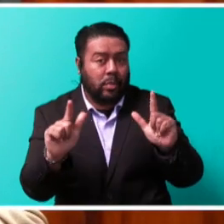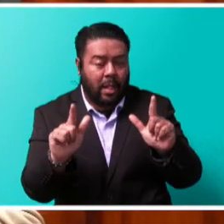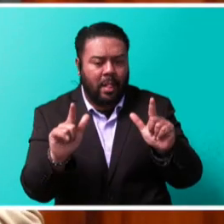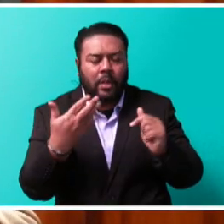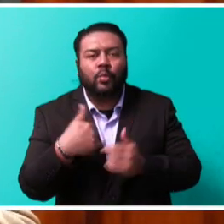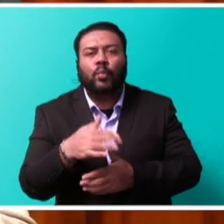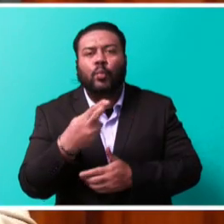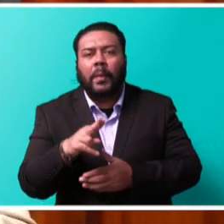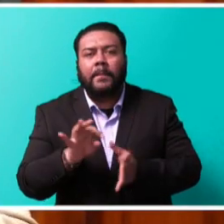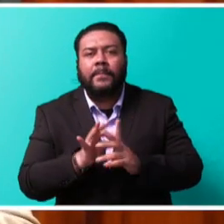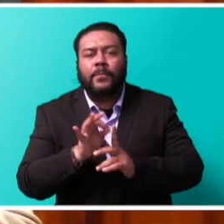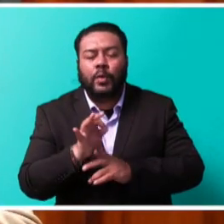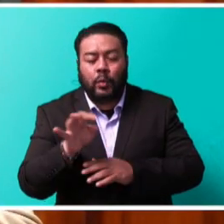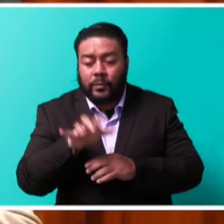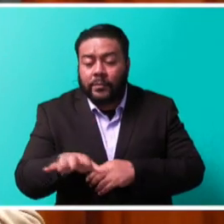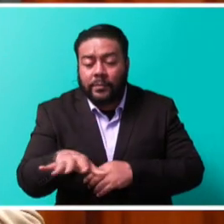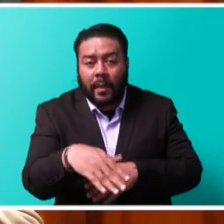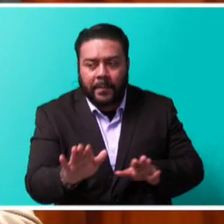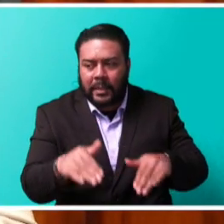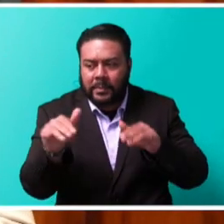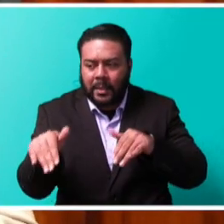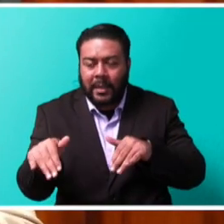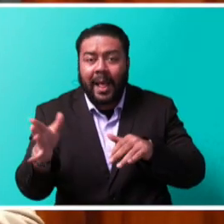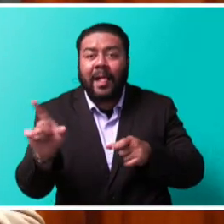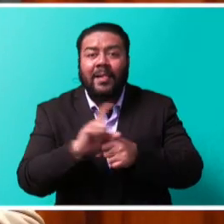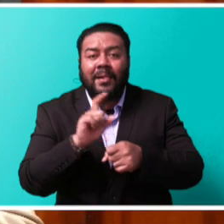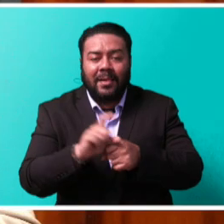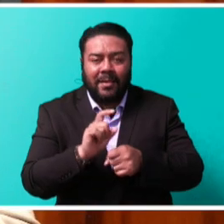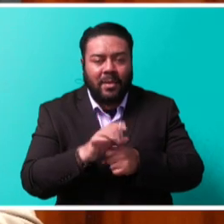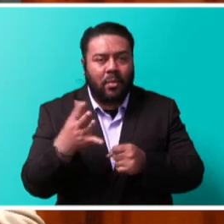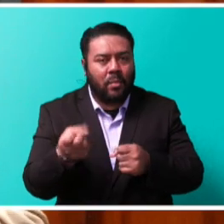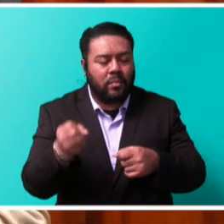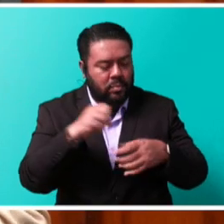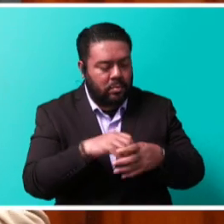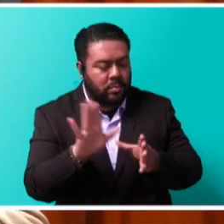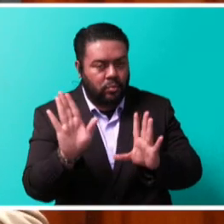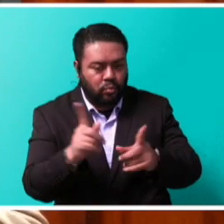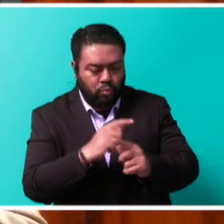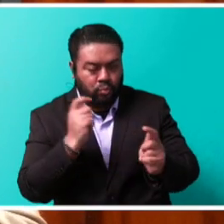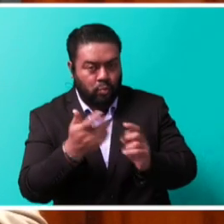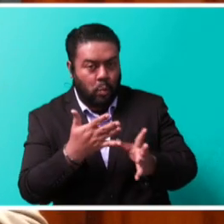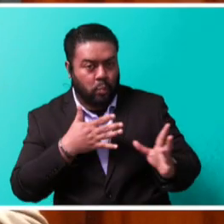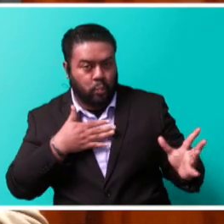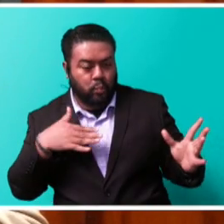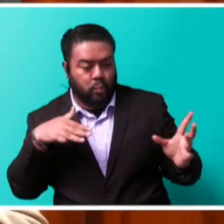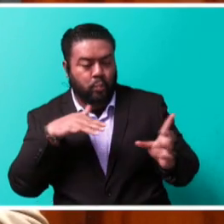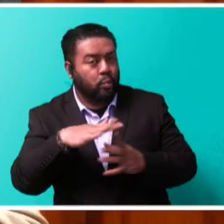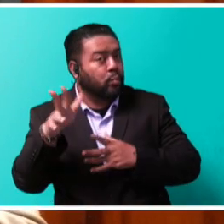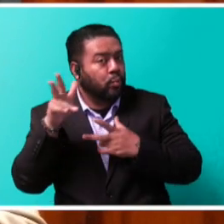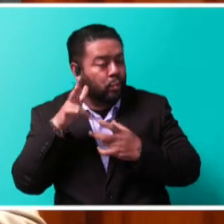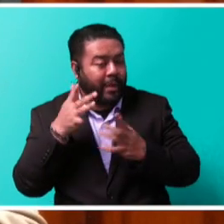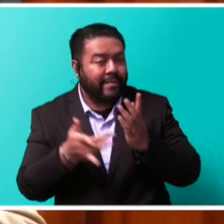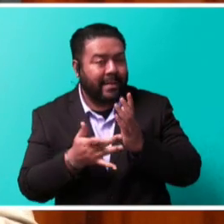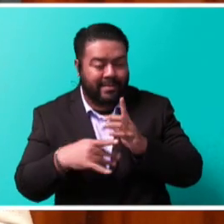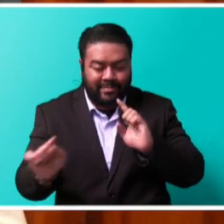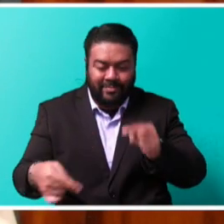improve stakeholder participation, and the creation of an independent tribunal to hear technical appeals and